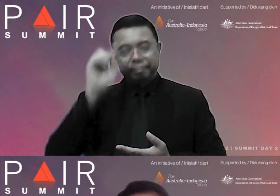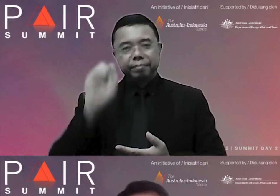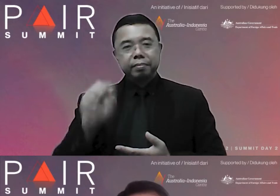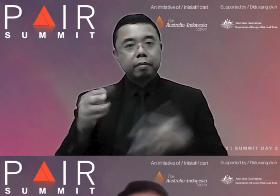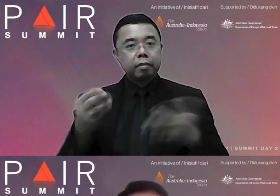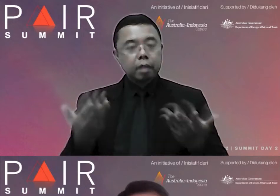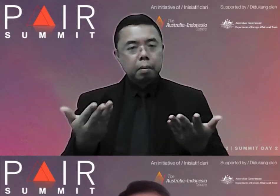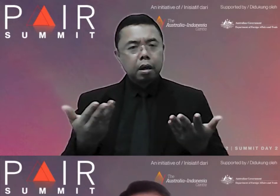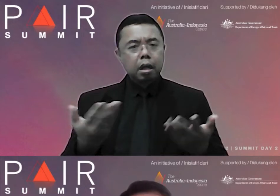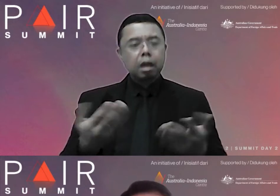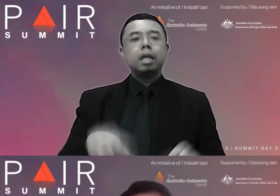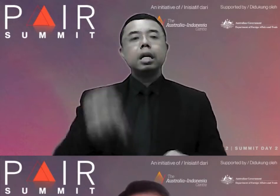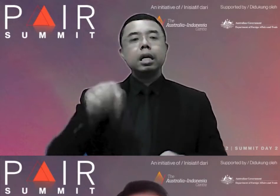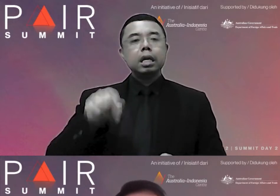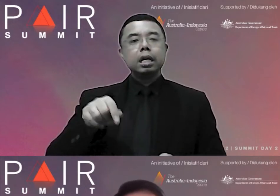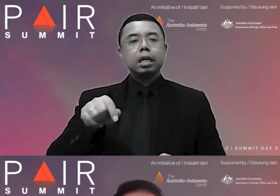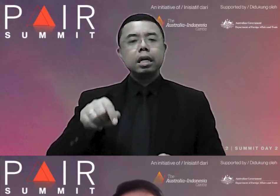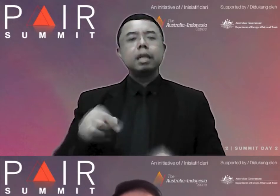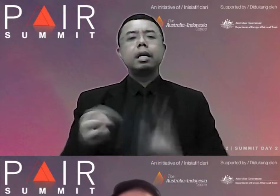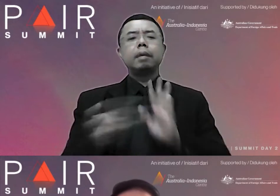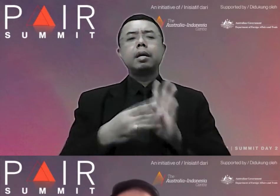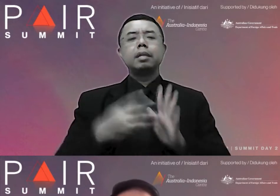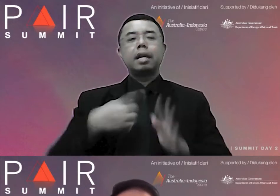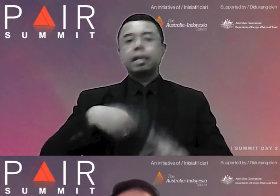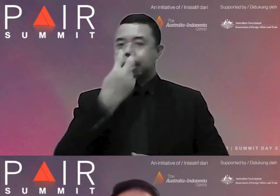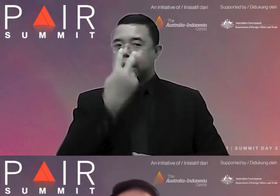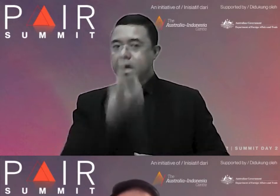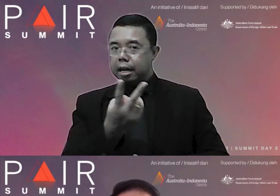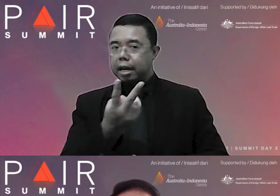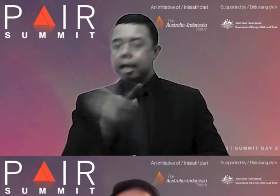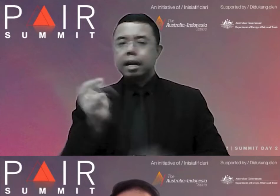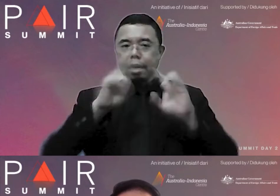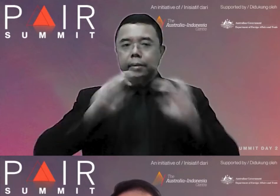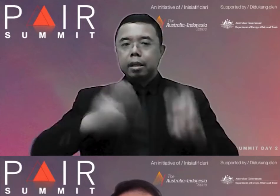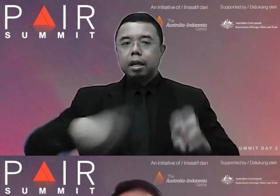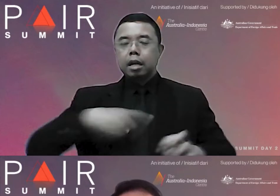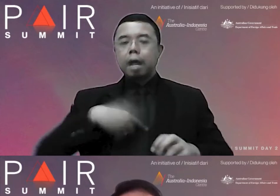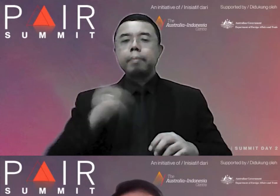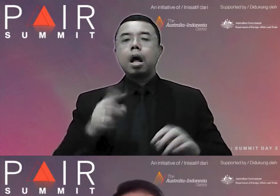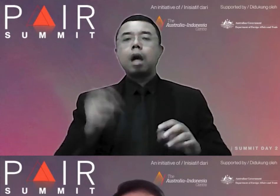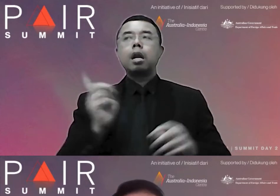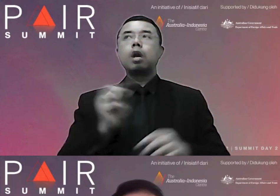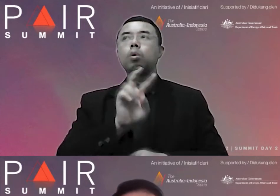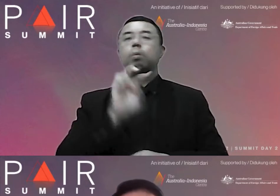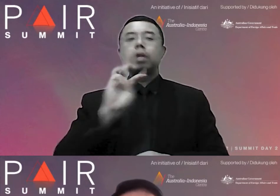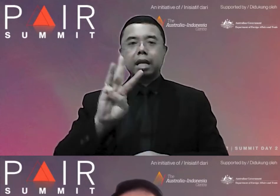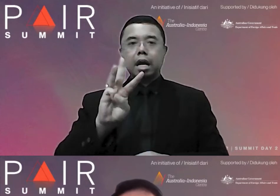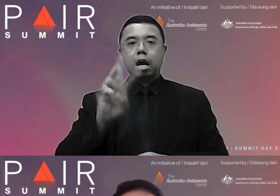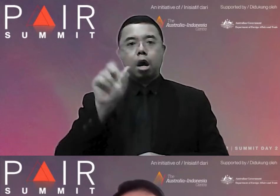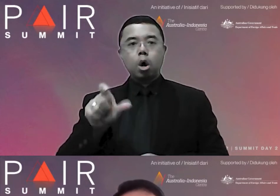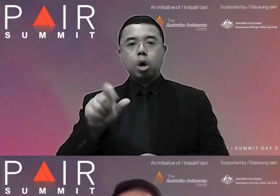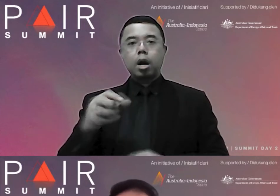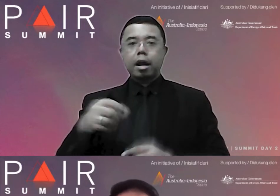we found from our studies that involve 23 respondents from a